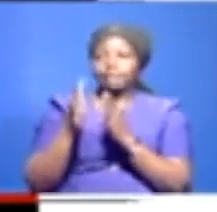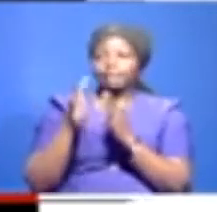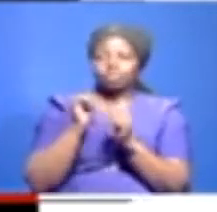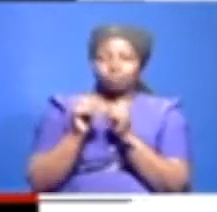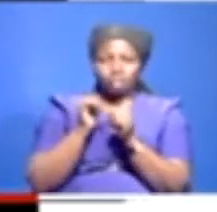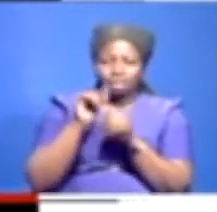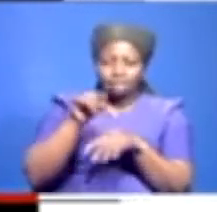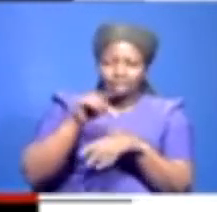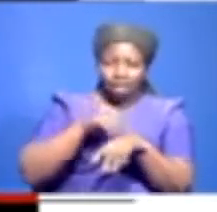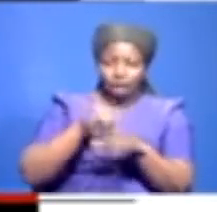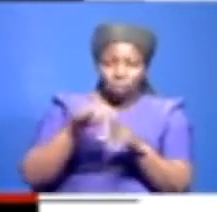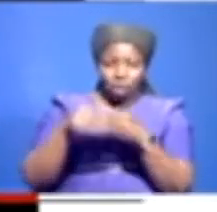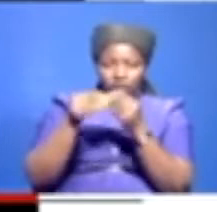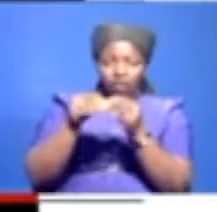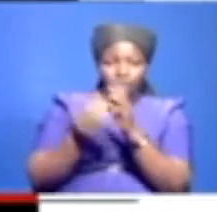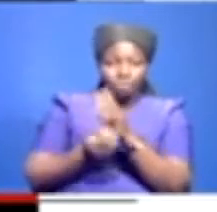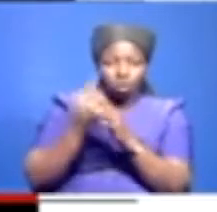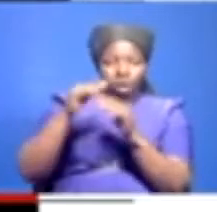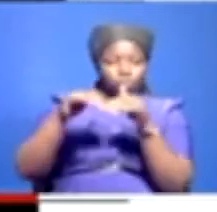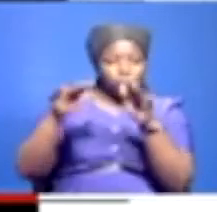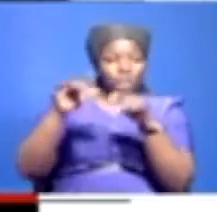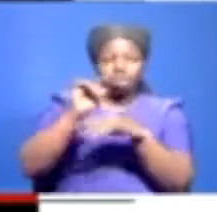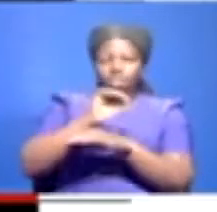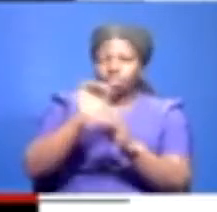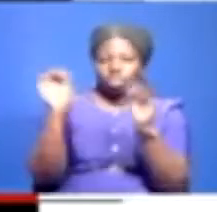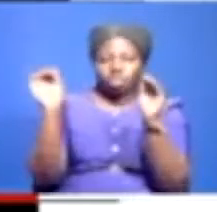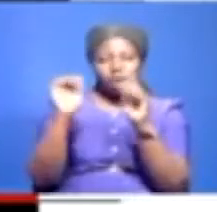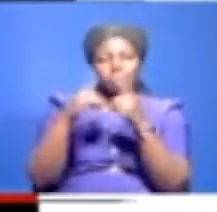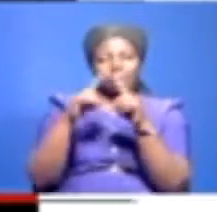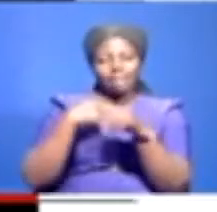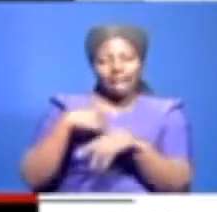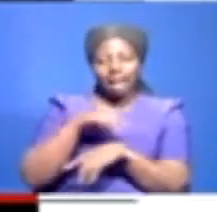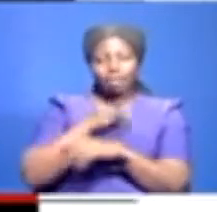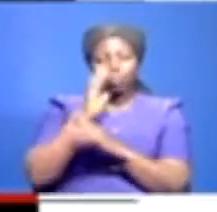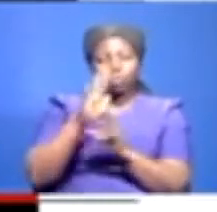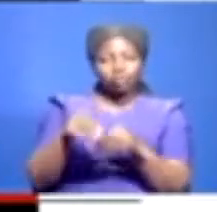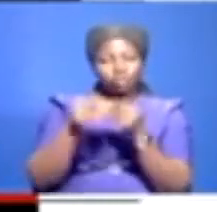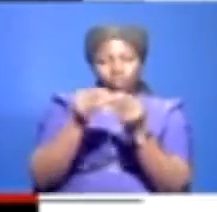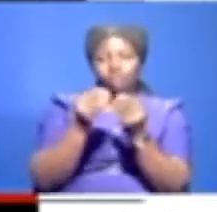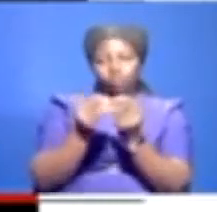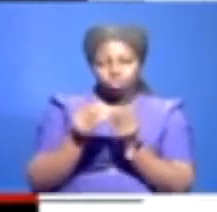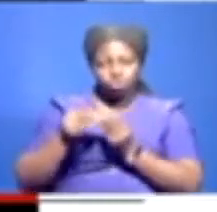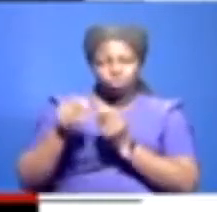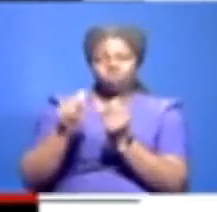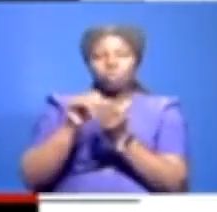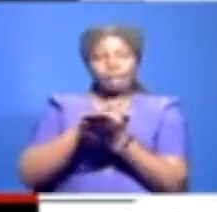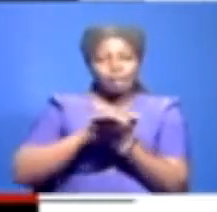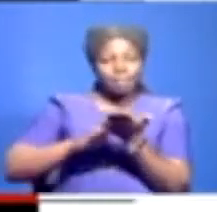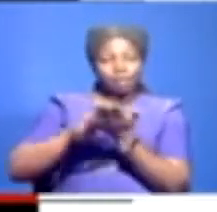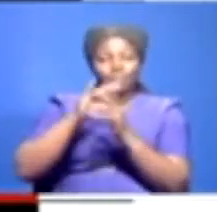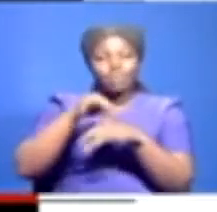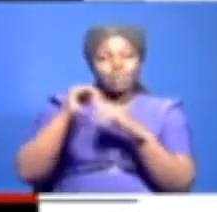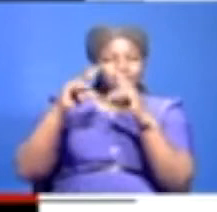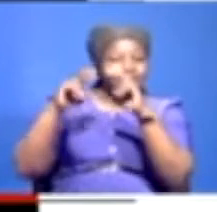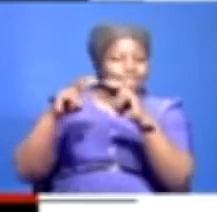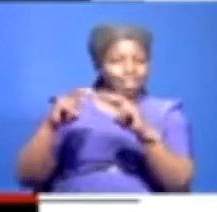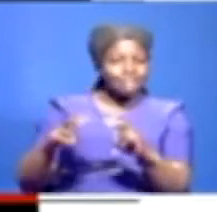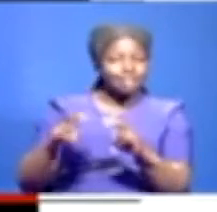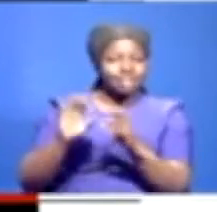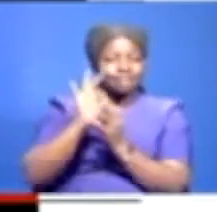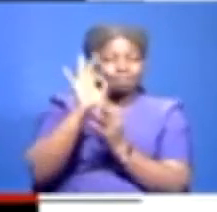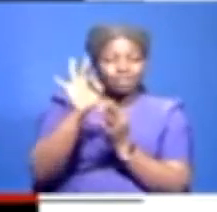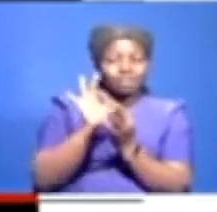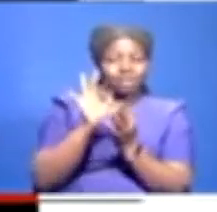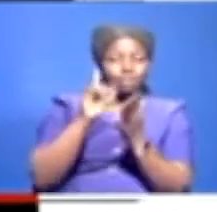offering products out there. We are going to offer solutions based on researching exactly what are